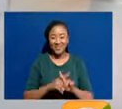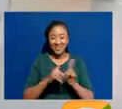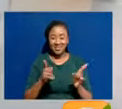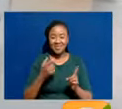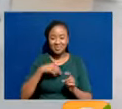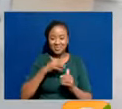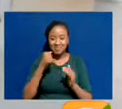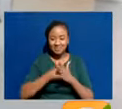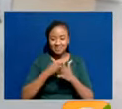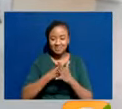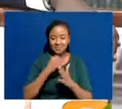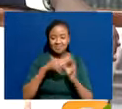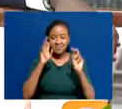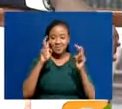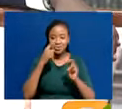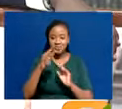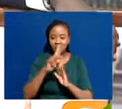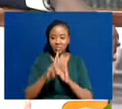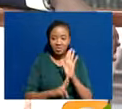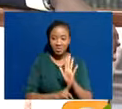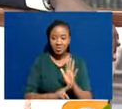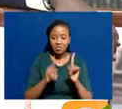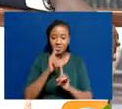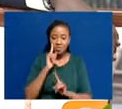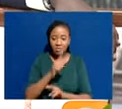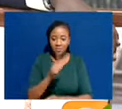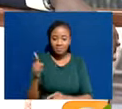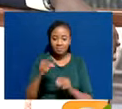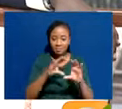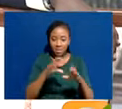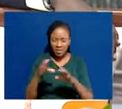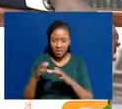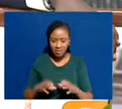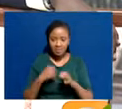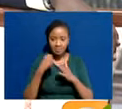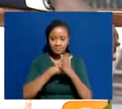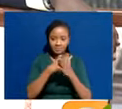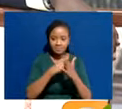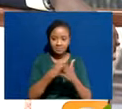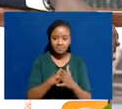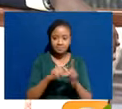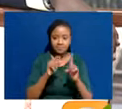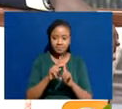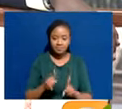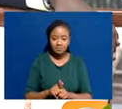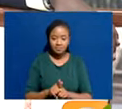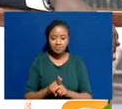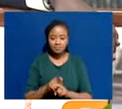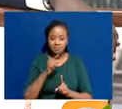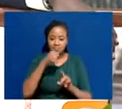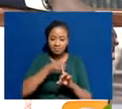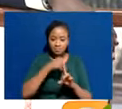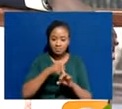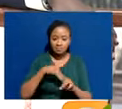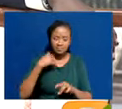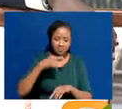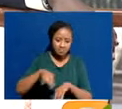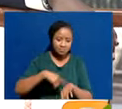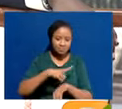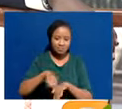regulations. These companies were racing to the bottom. These drivers are driving for 20 hours a day because the prices are too